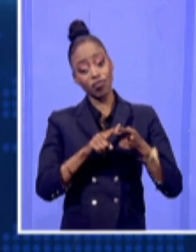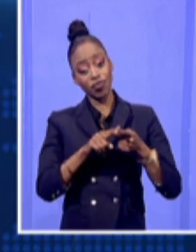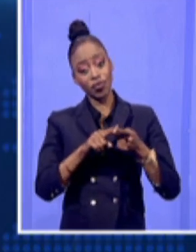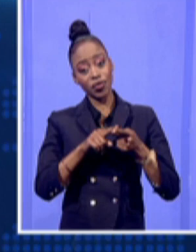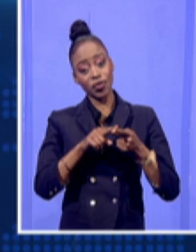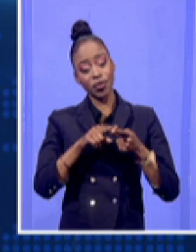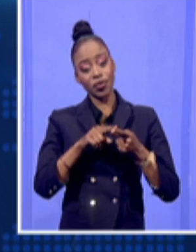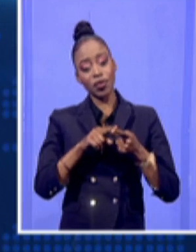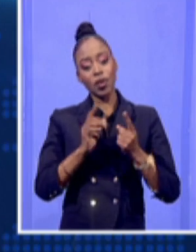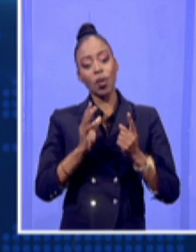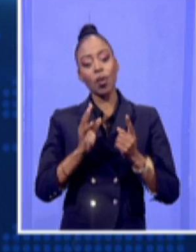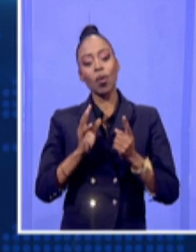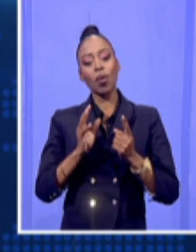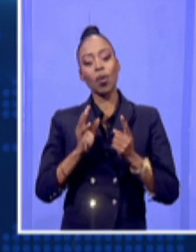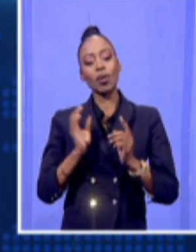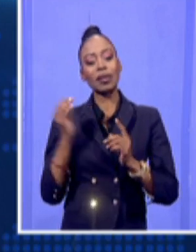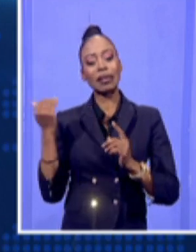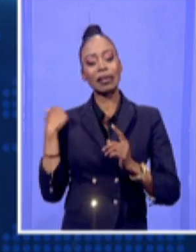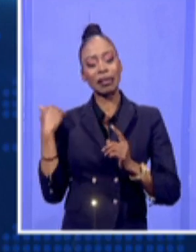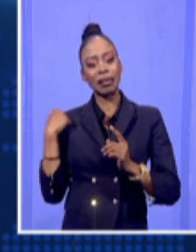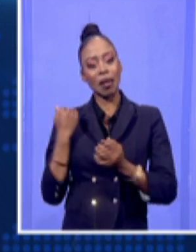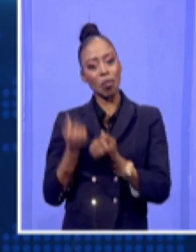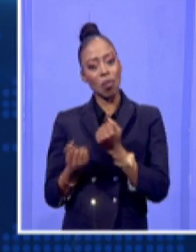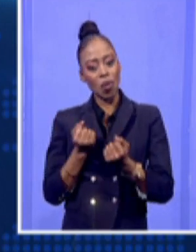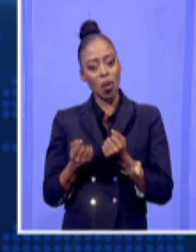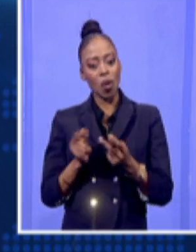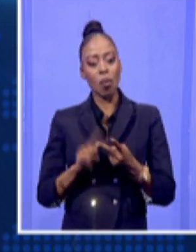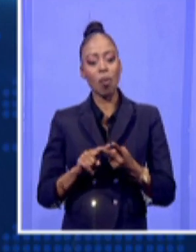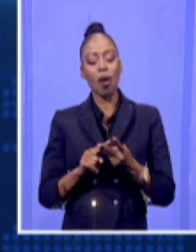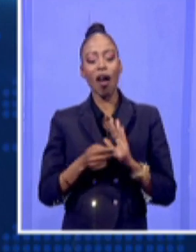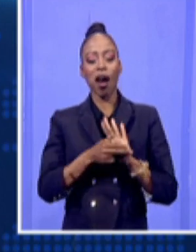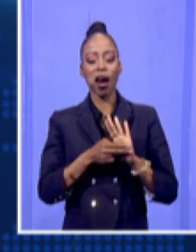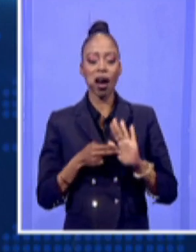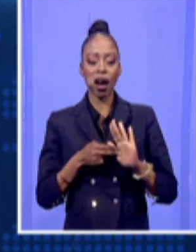injury and defamation.